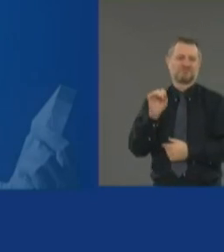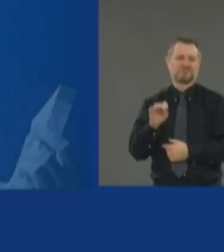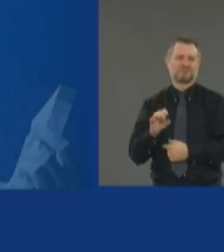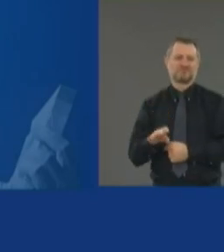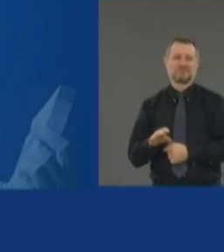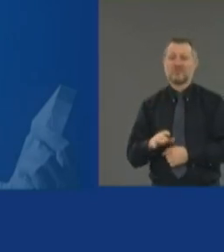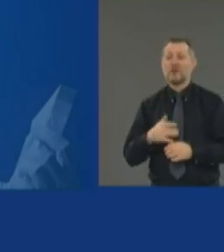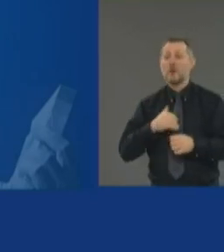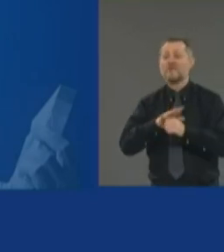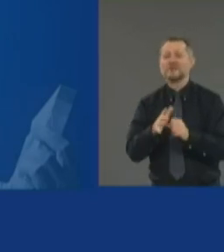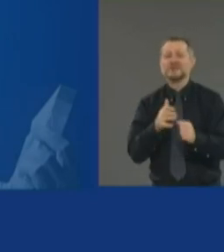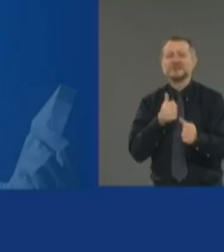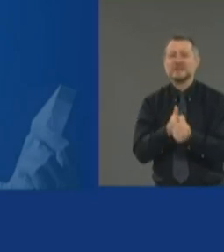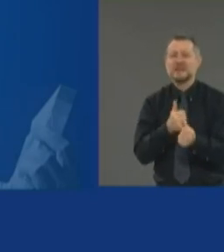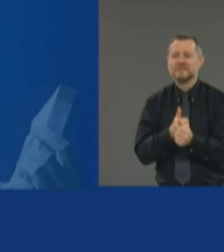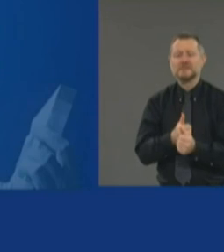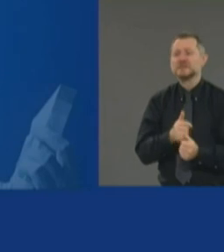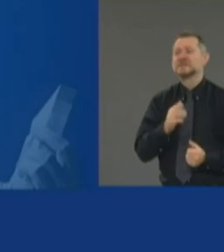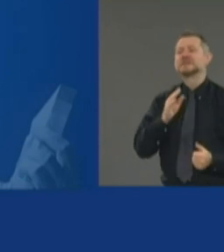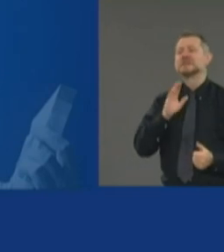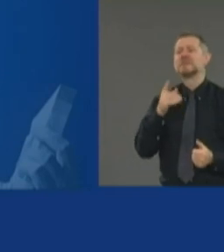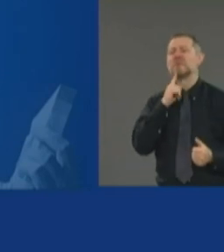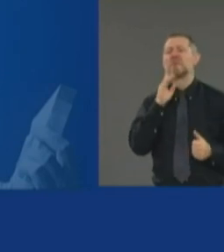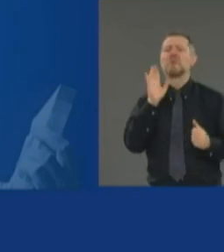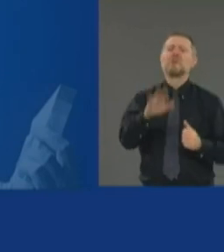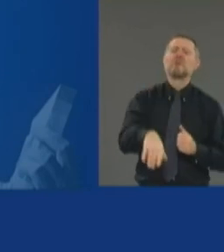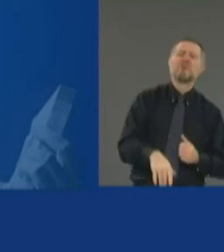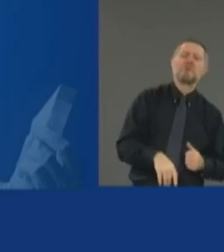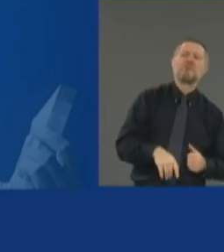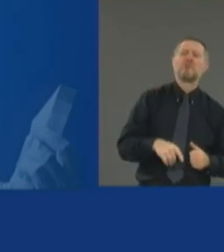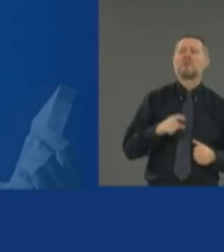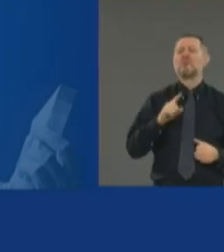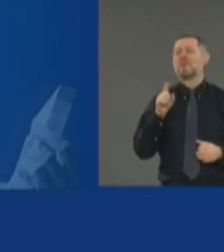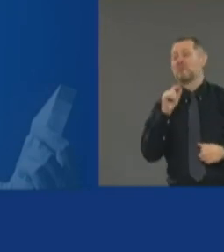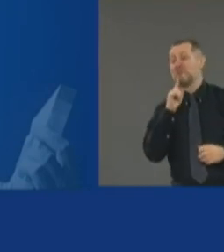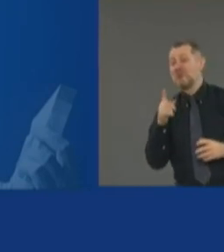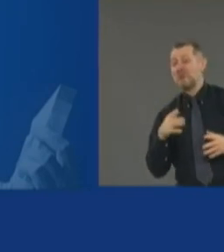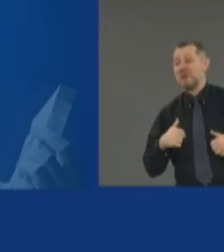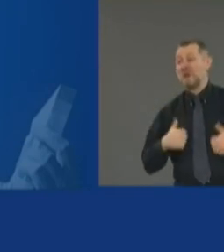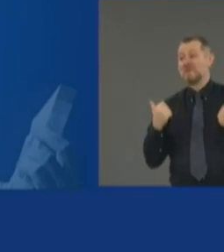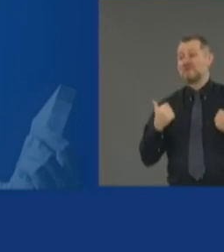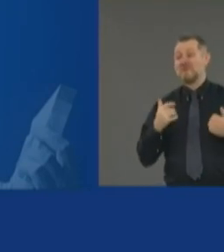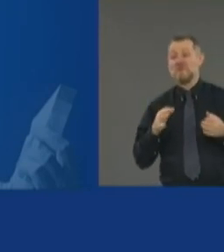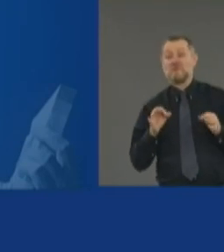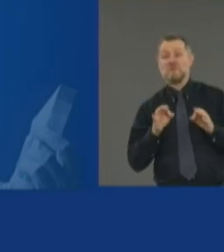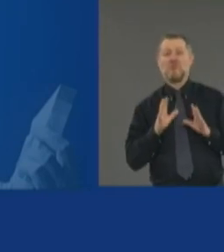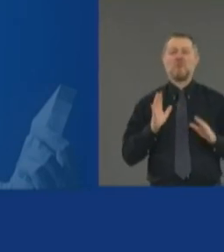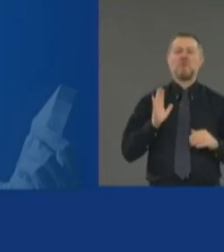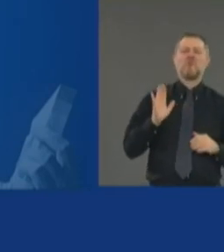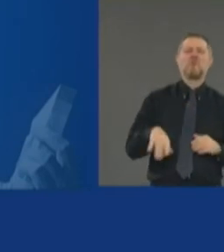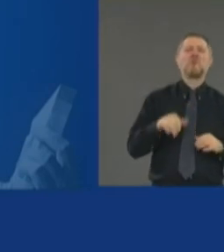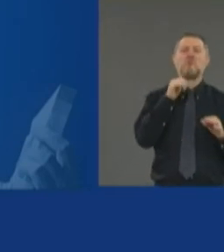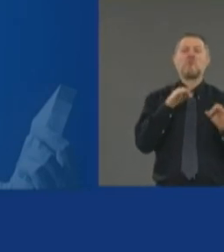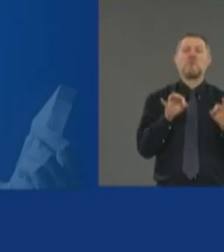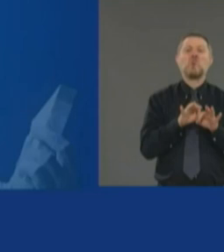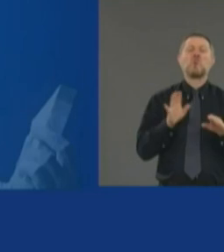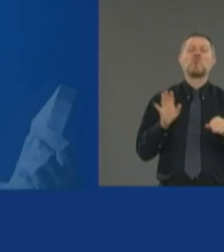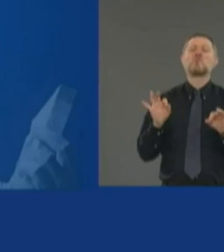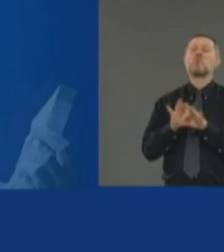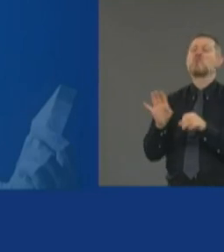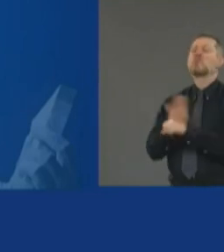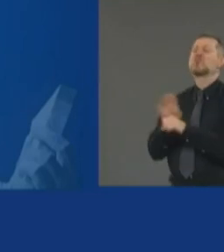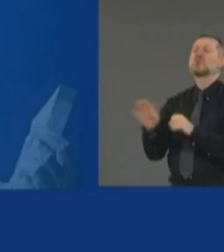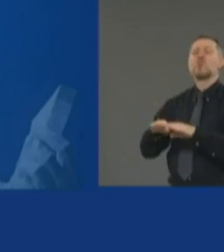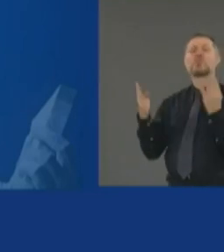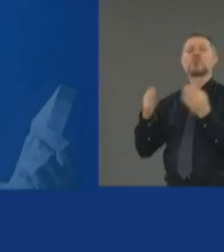coronavirus, well, do you want to save people's lives or reopen the economy? And you